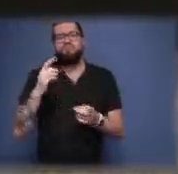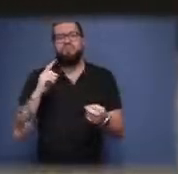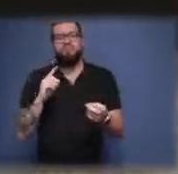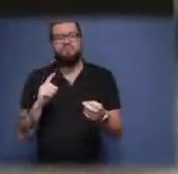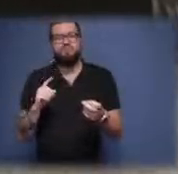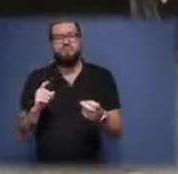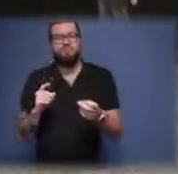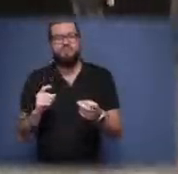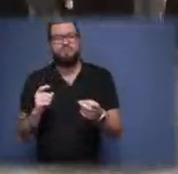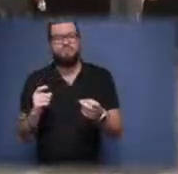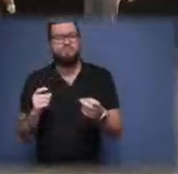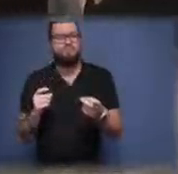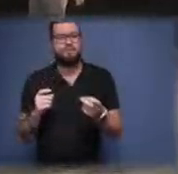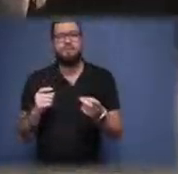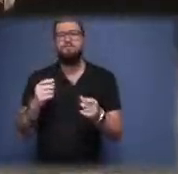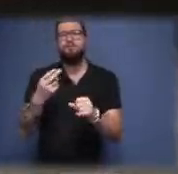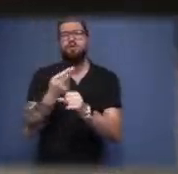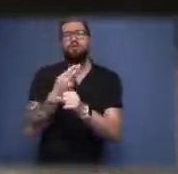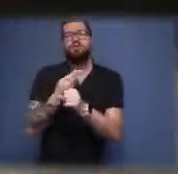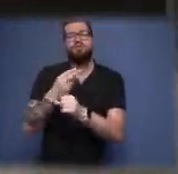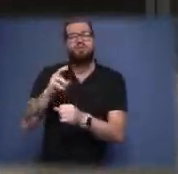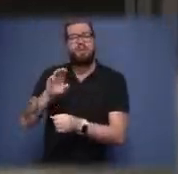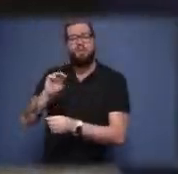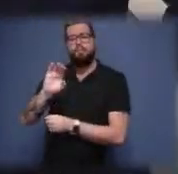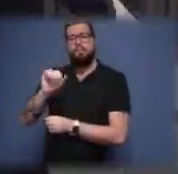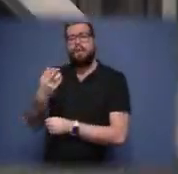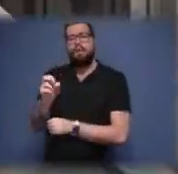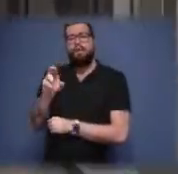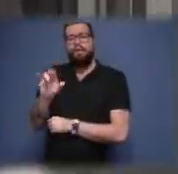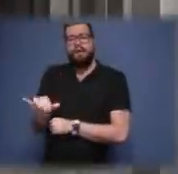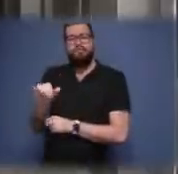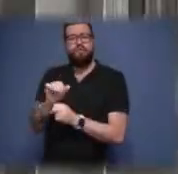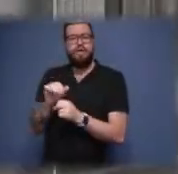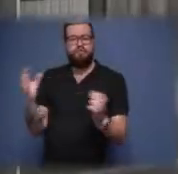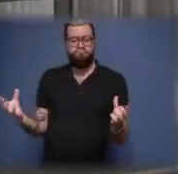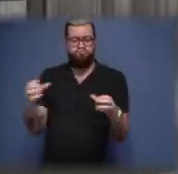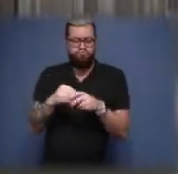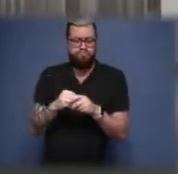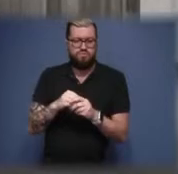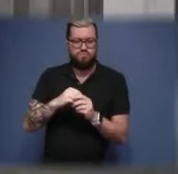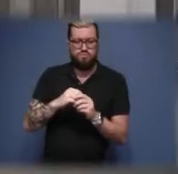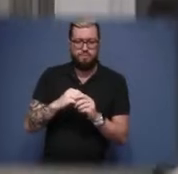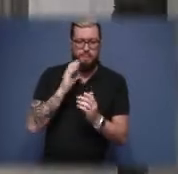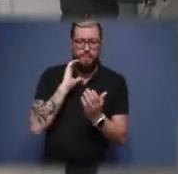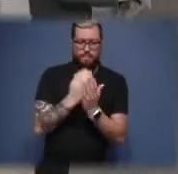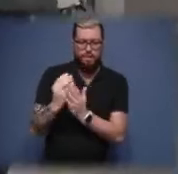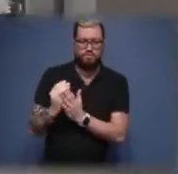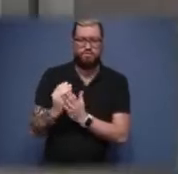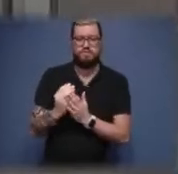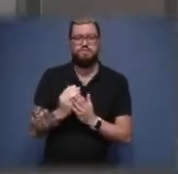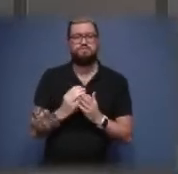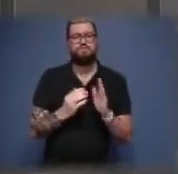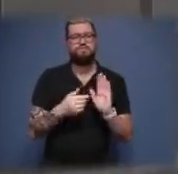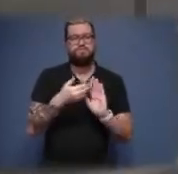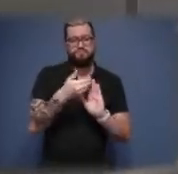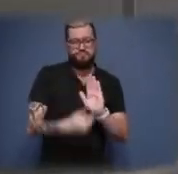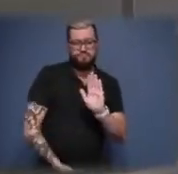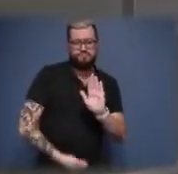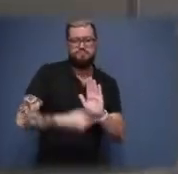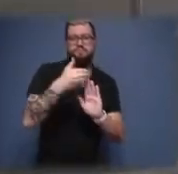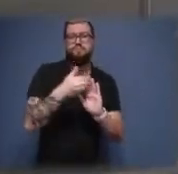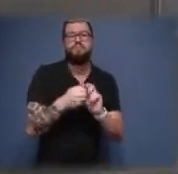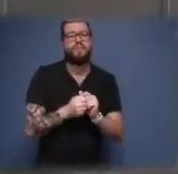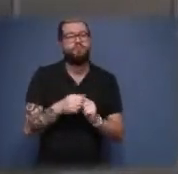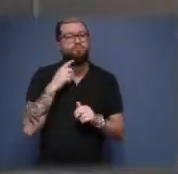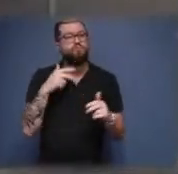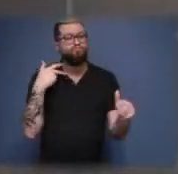what Erdrich McHenry had put together for us here. So you'll be